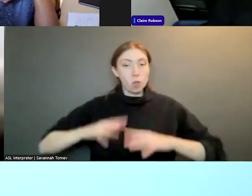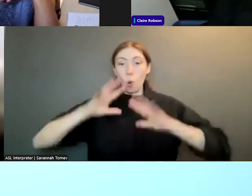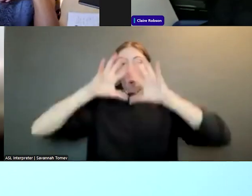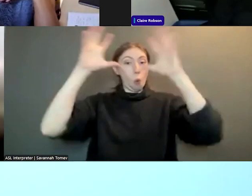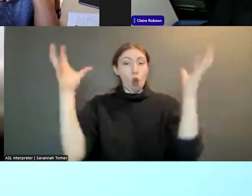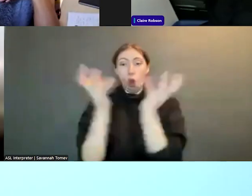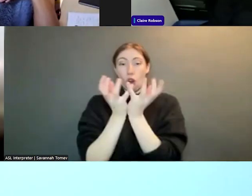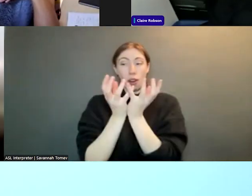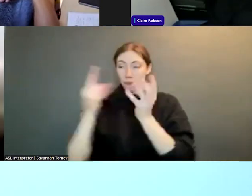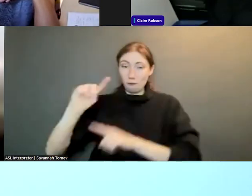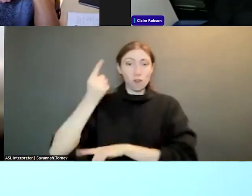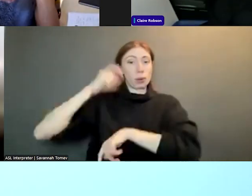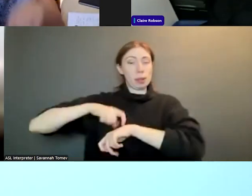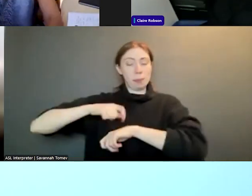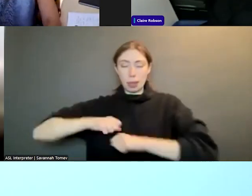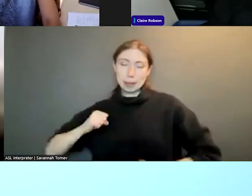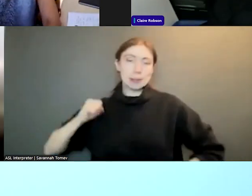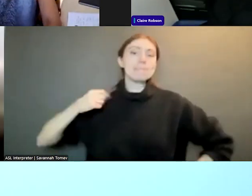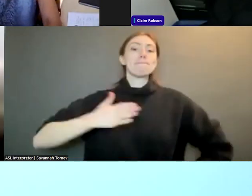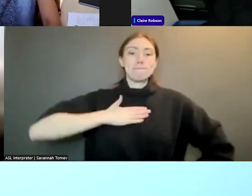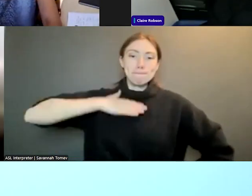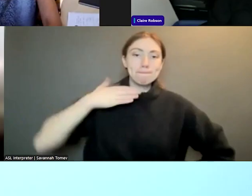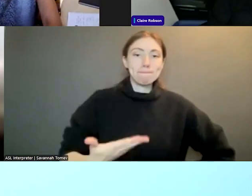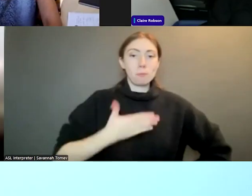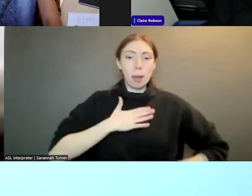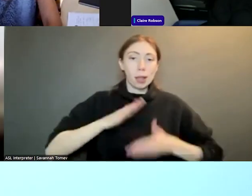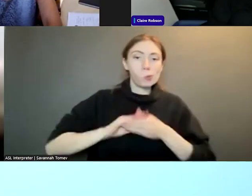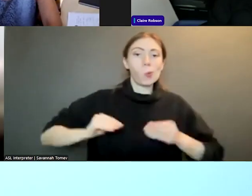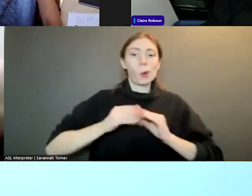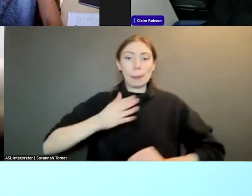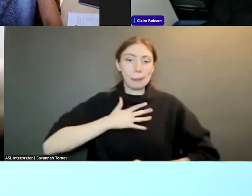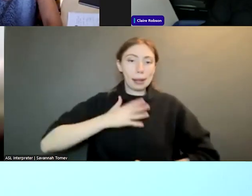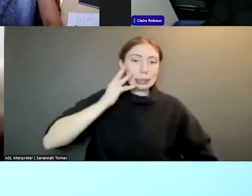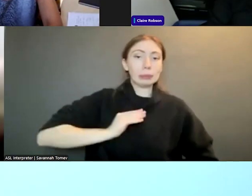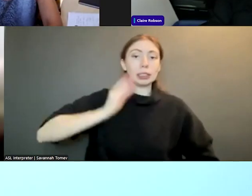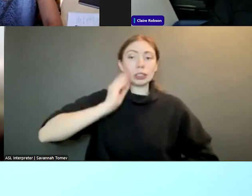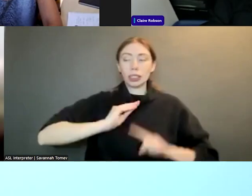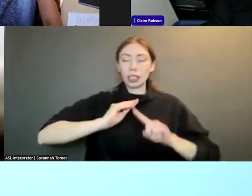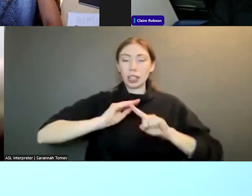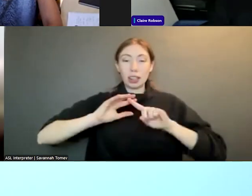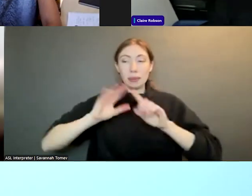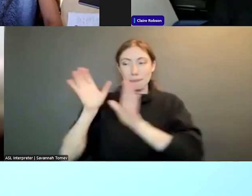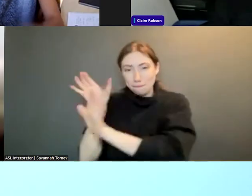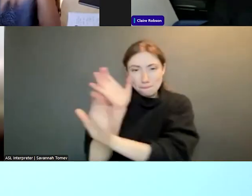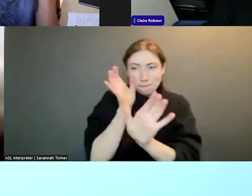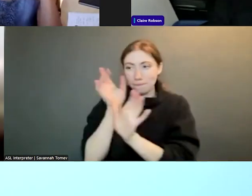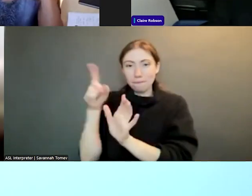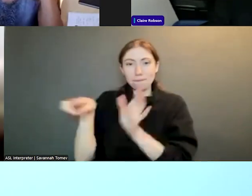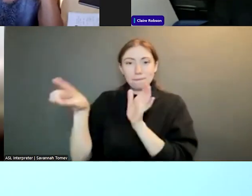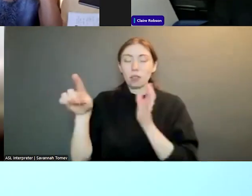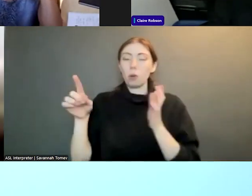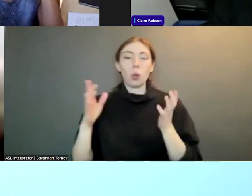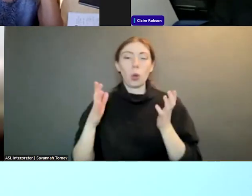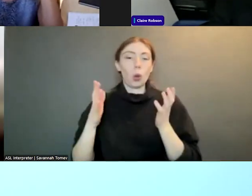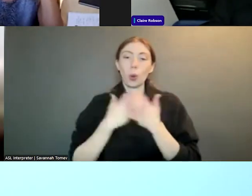stories and have their stories heard across the globe. And it's a wonderful feat. And I